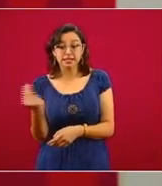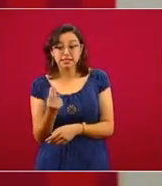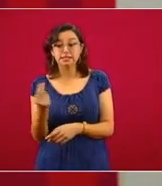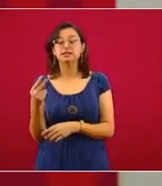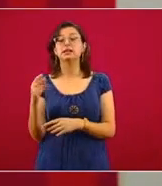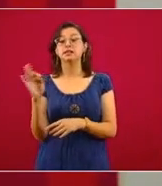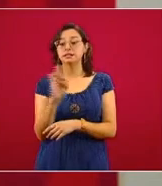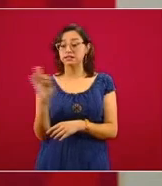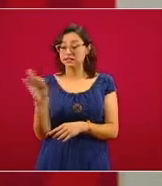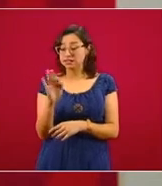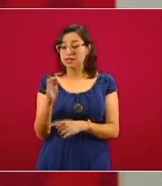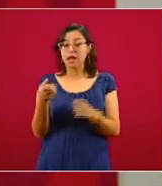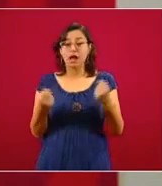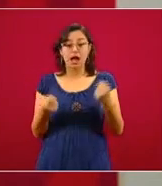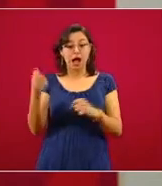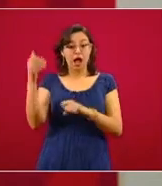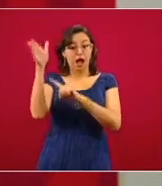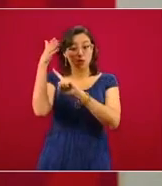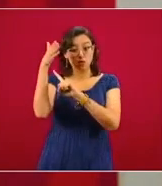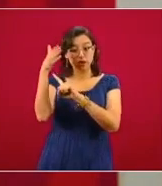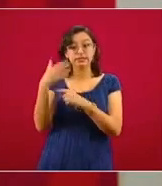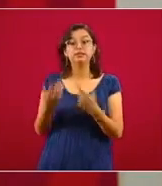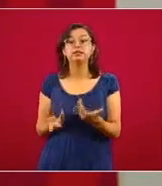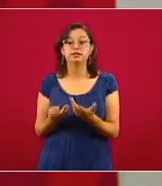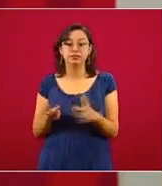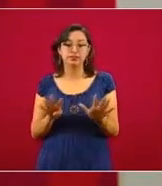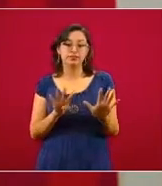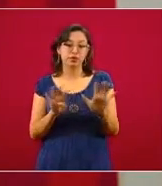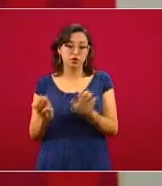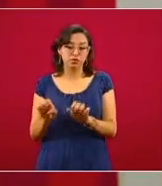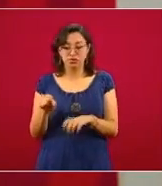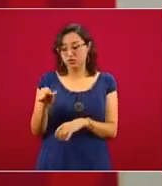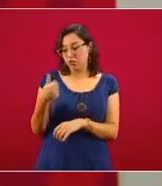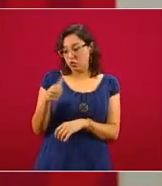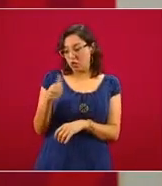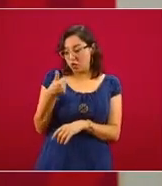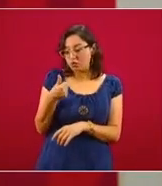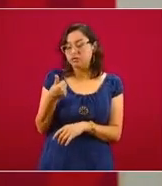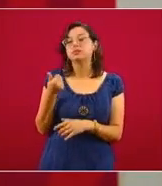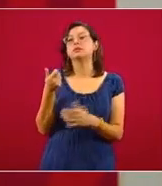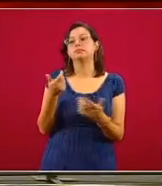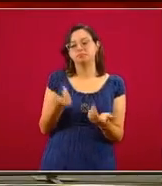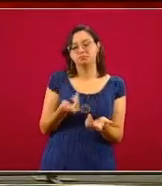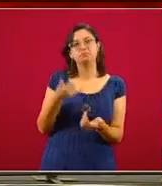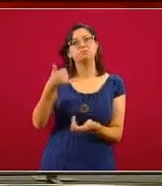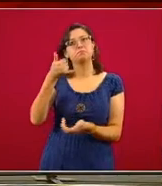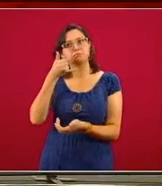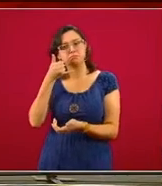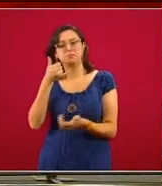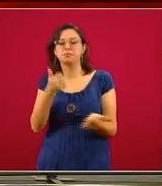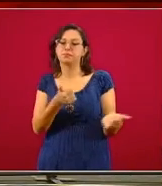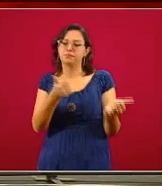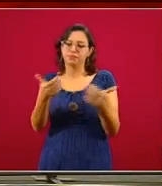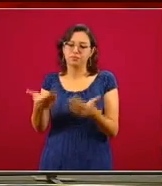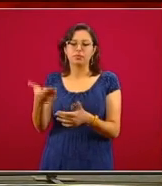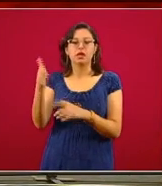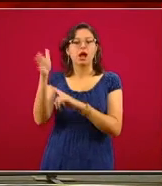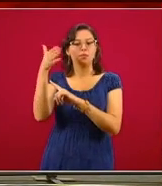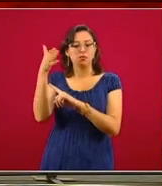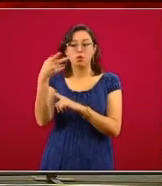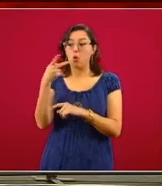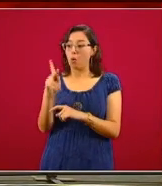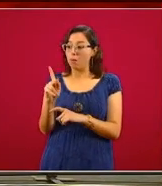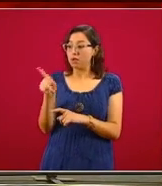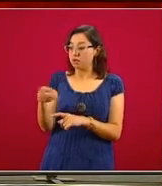ambulancia, ambulance, se pasa then al you will be 911, transferred to otro médico le 911. You'll contesta talk to y se another envía la doctor and they'll ambulancia. send an Y si ambulance. no, si la If persona not, puede if irse